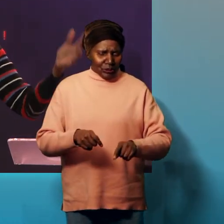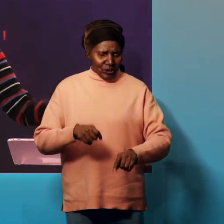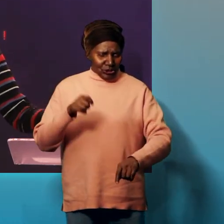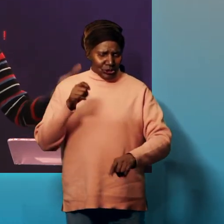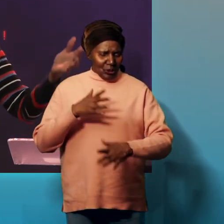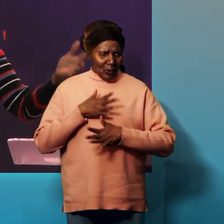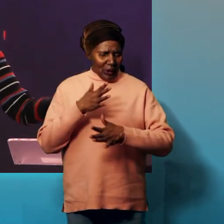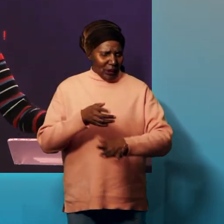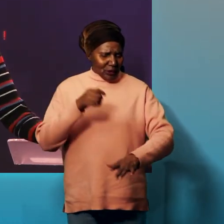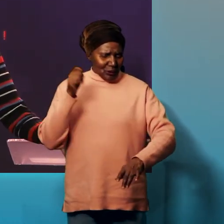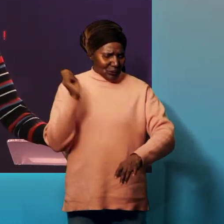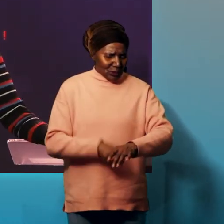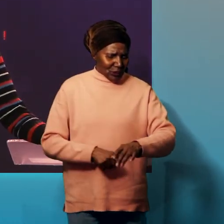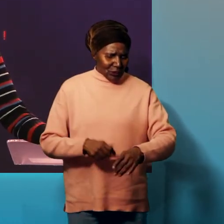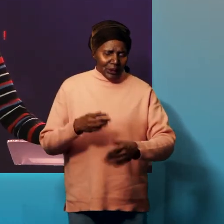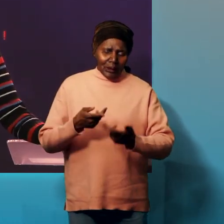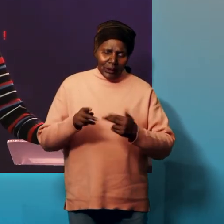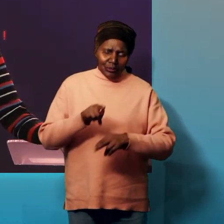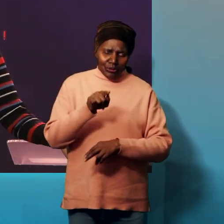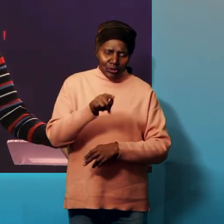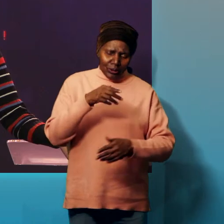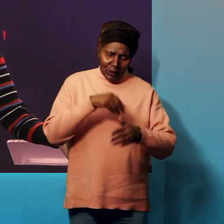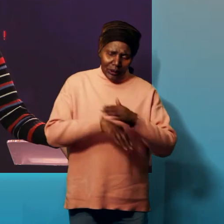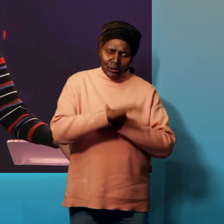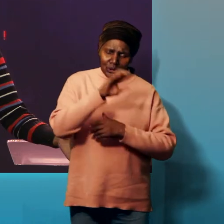for those who are in Christ Jesus.